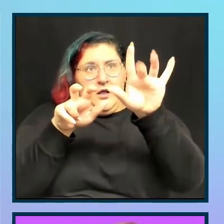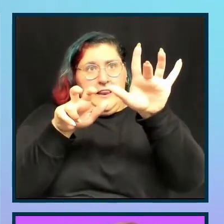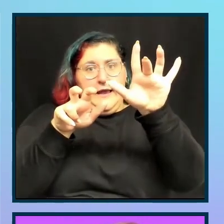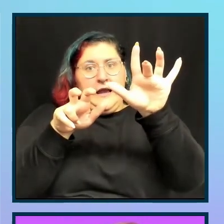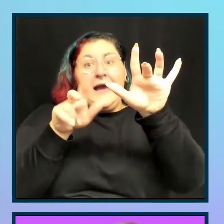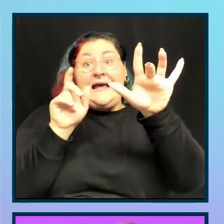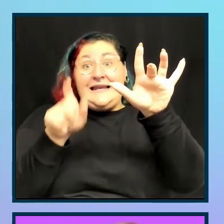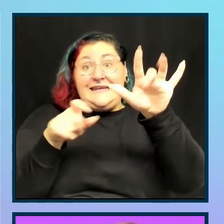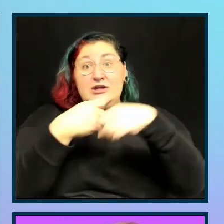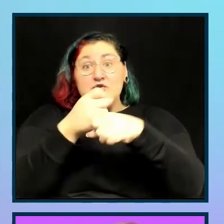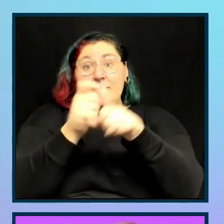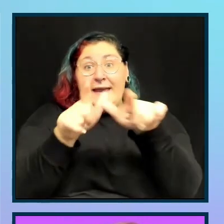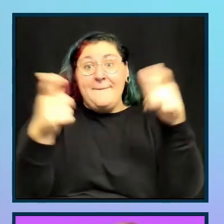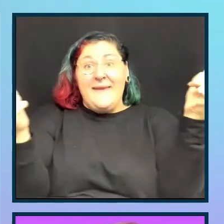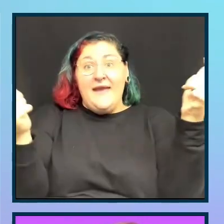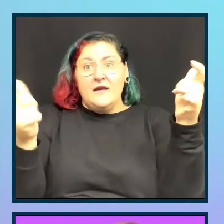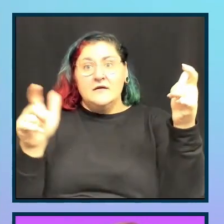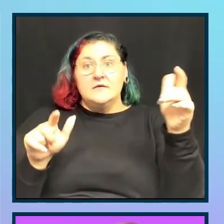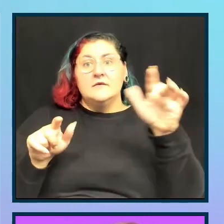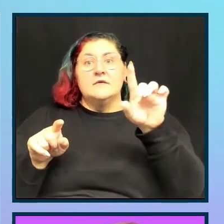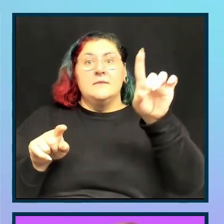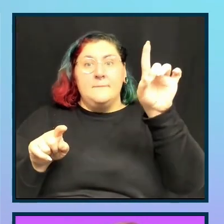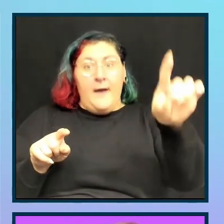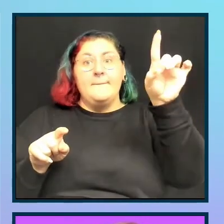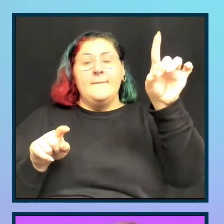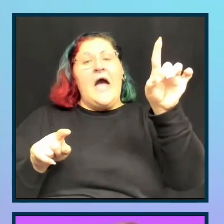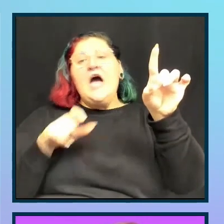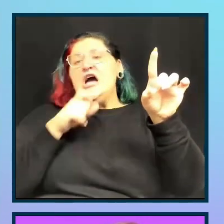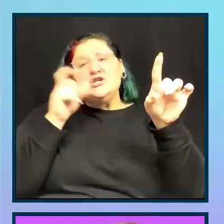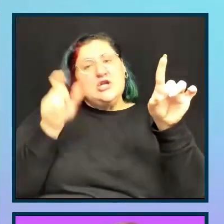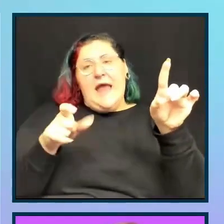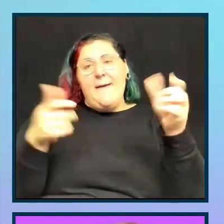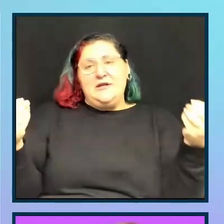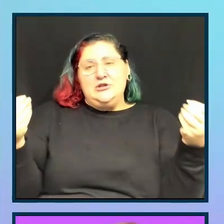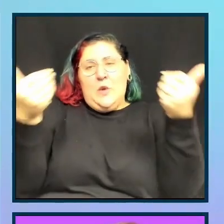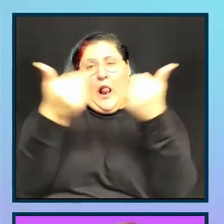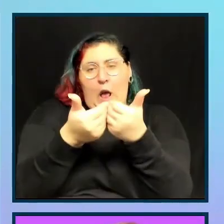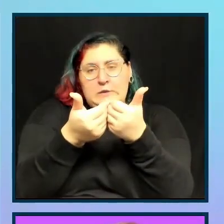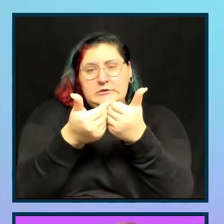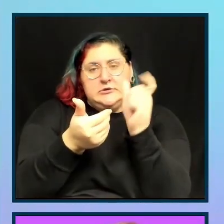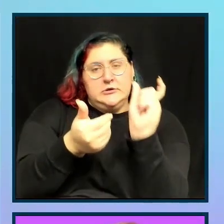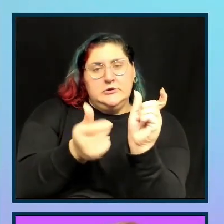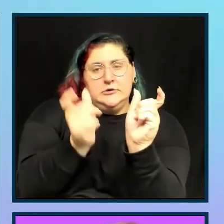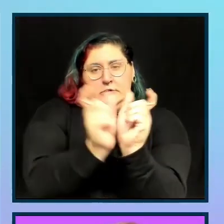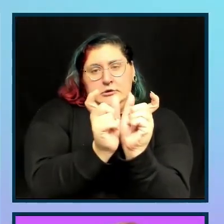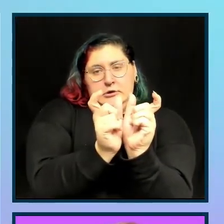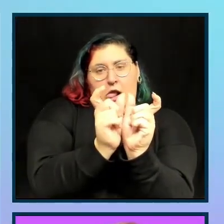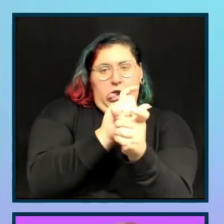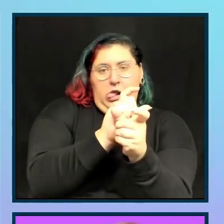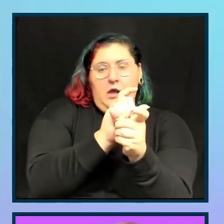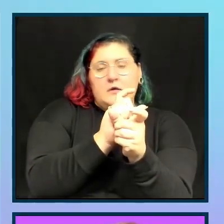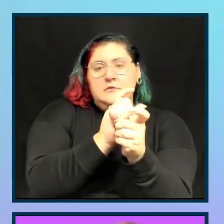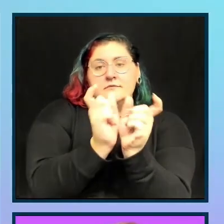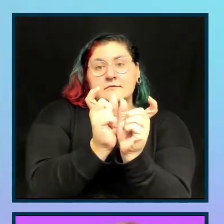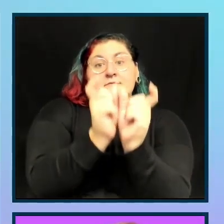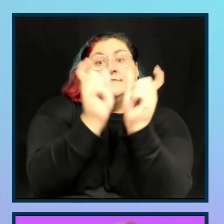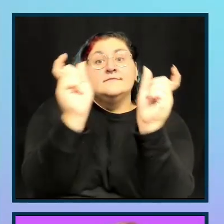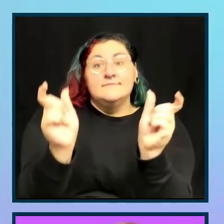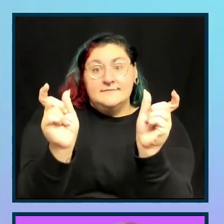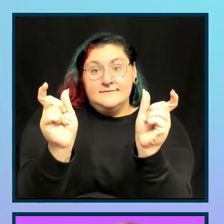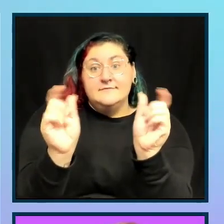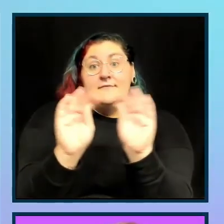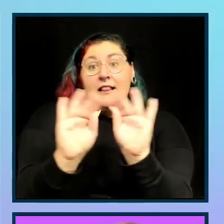2021. So I did quick math, and that's about 77 million people in the world. We don't know how many of those are children, but